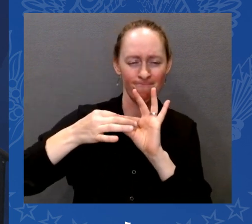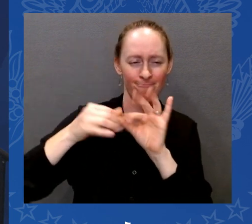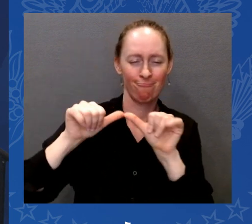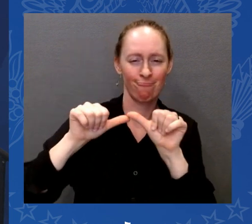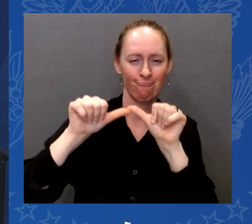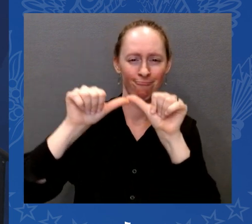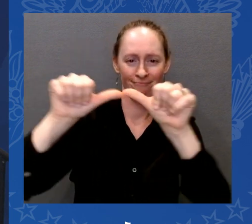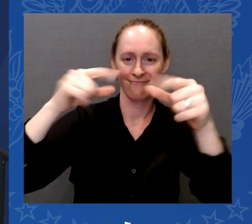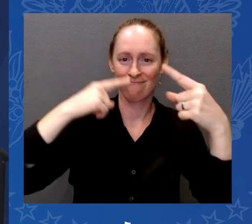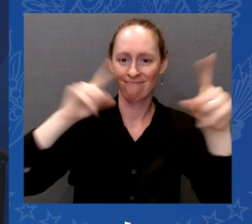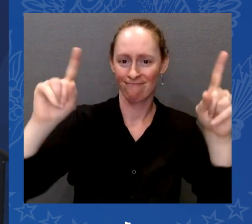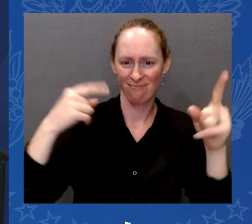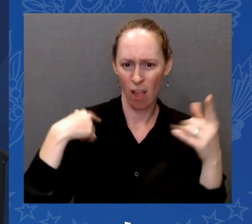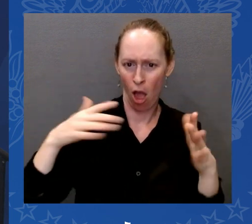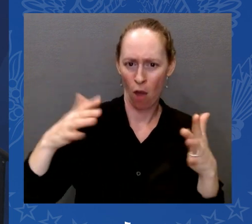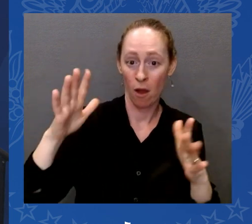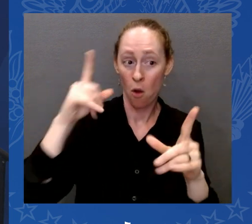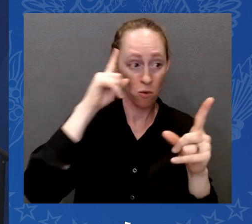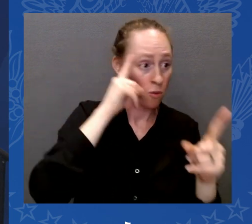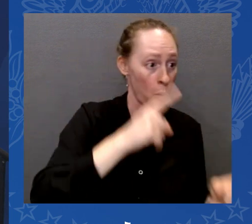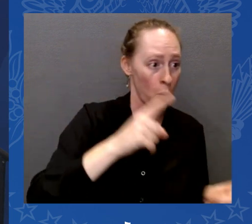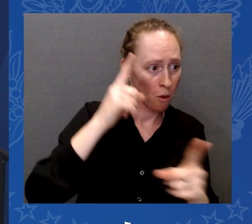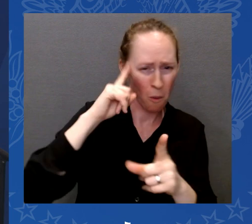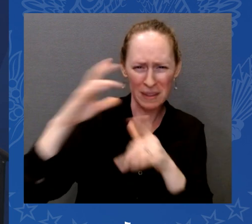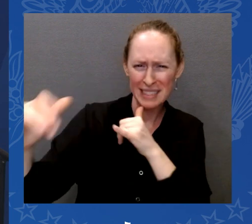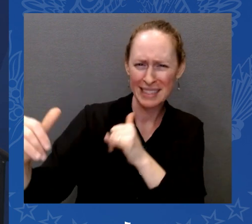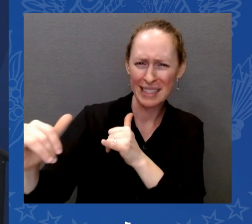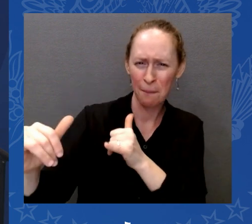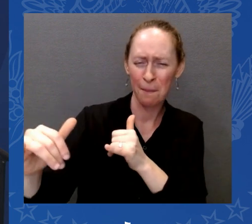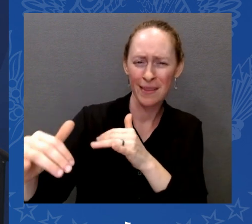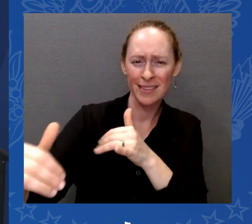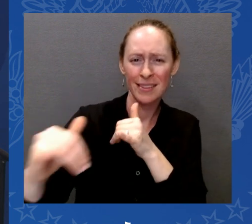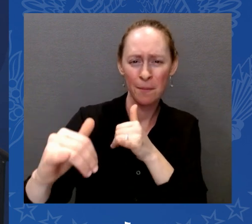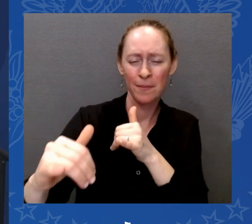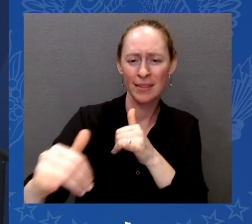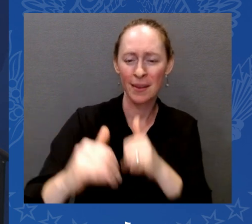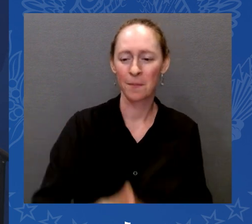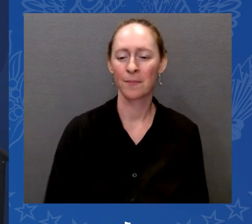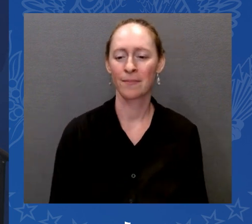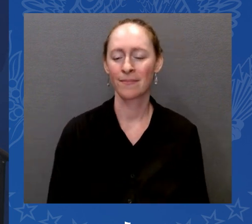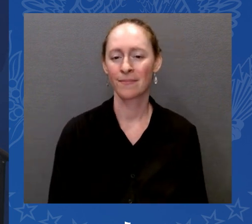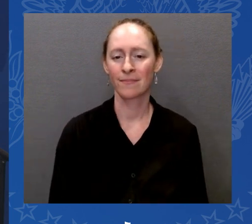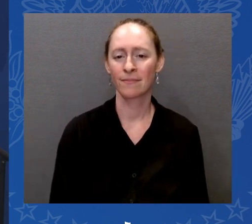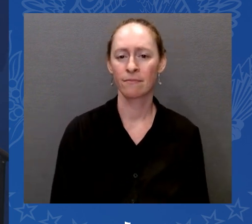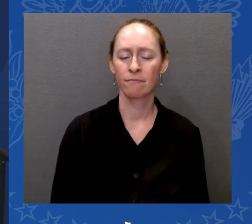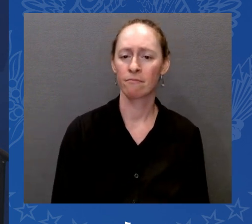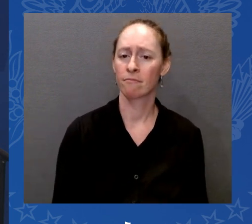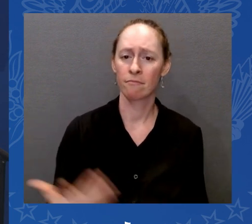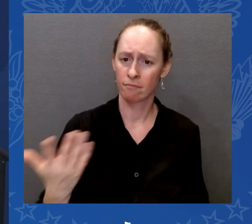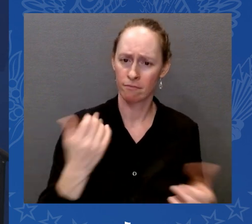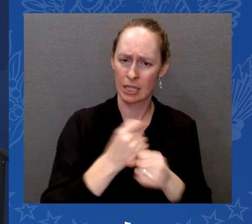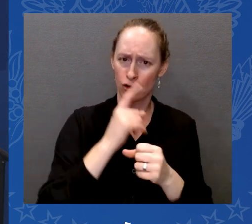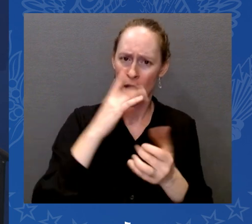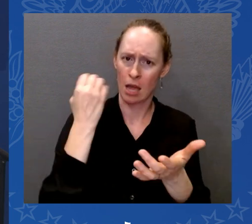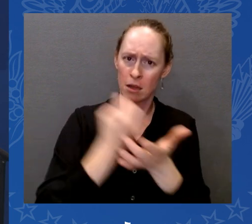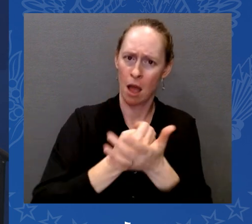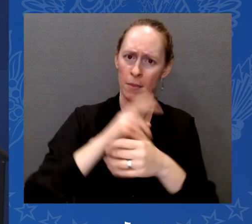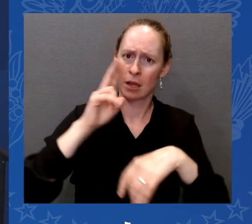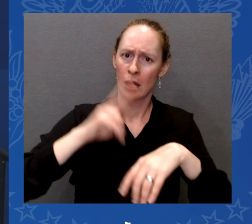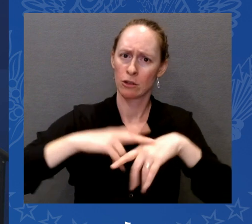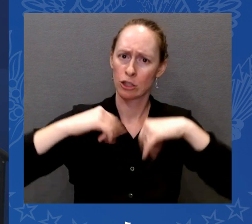Goal 1, meeting the economic and national security needs of the US. Goal